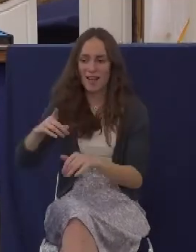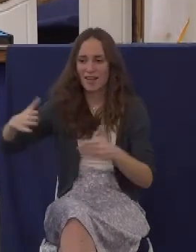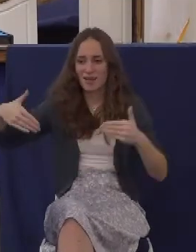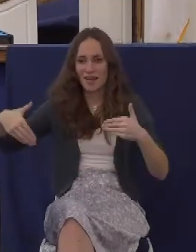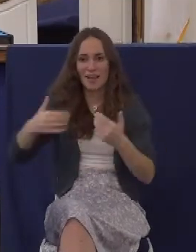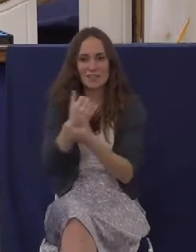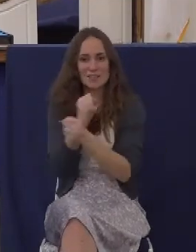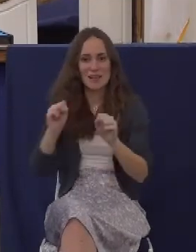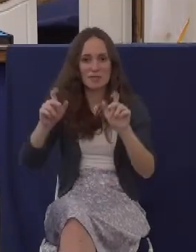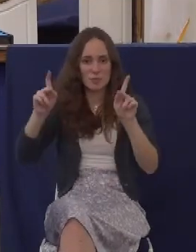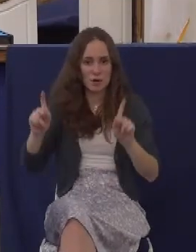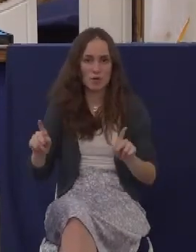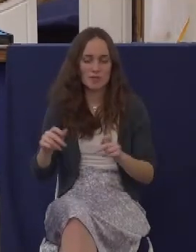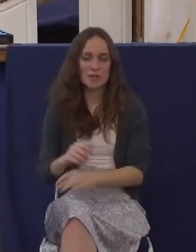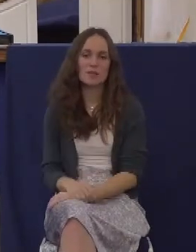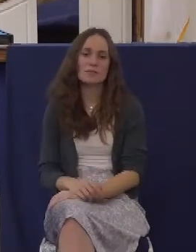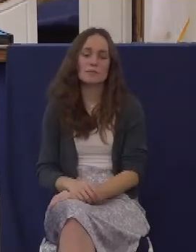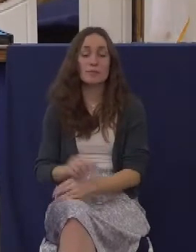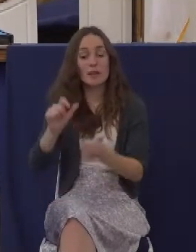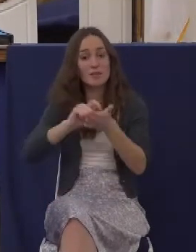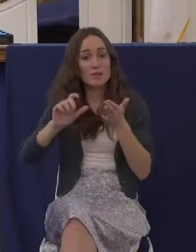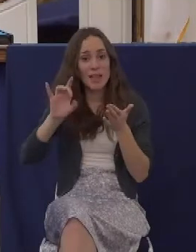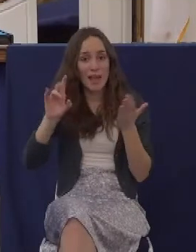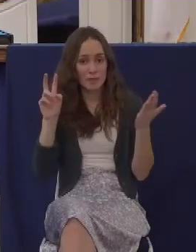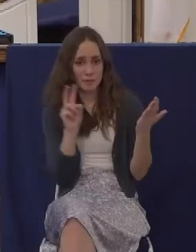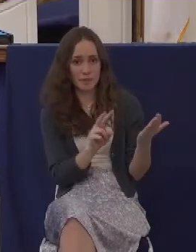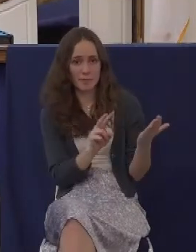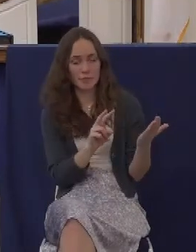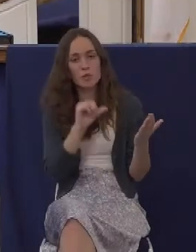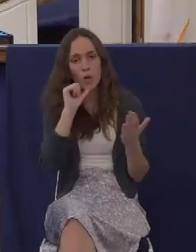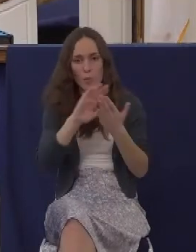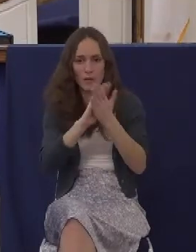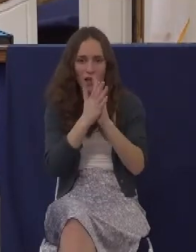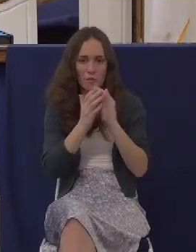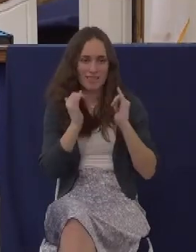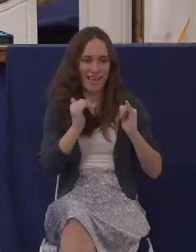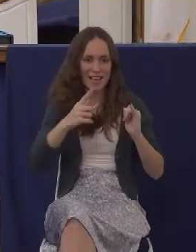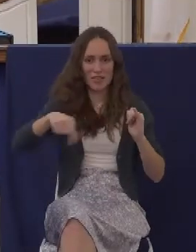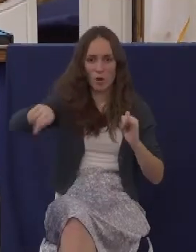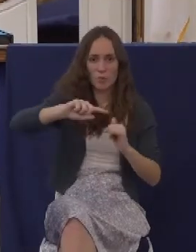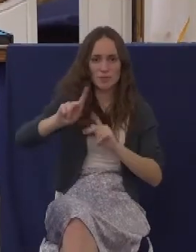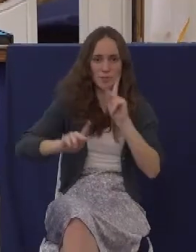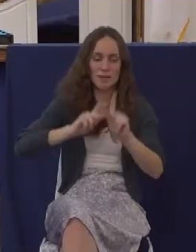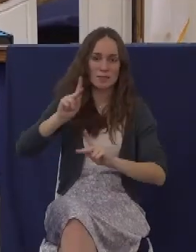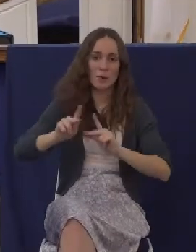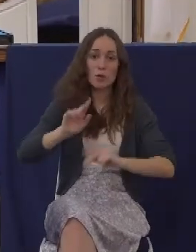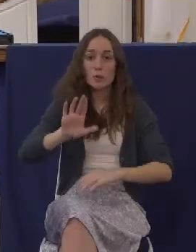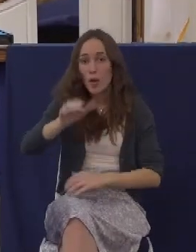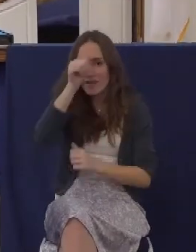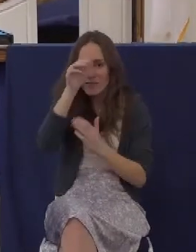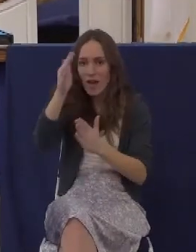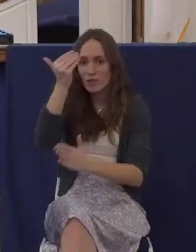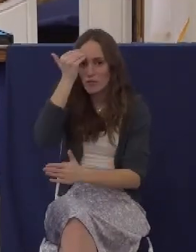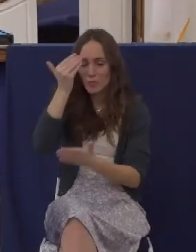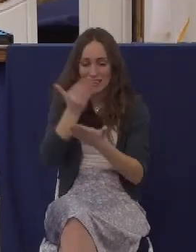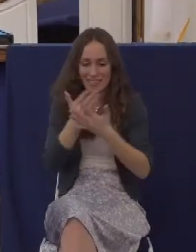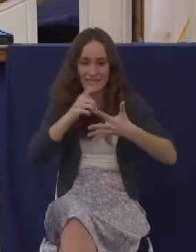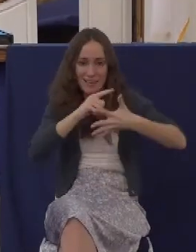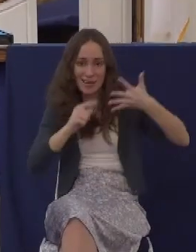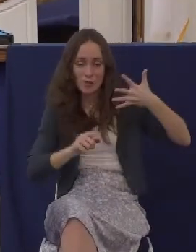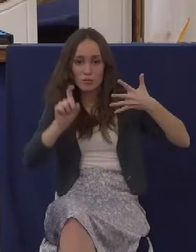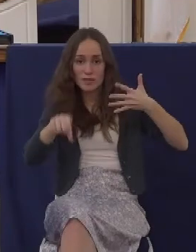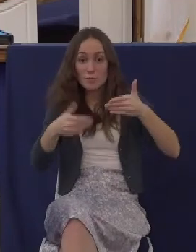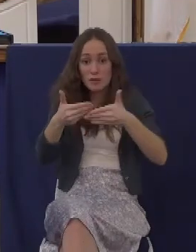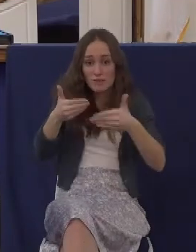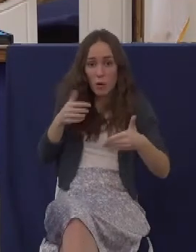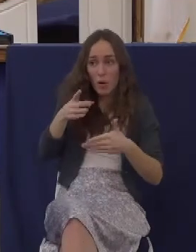pray haphazardly. Look in verse number 8. Be ye not therefore like unto them, for your Father knoweth what things ye have need of before ye